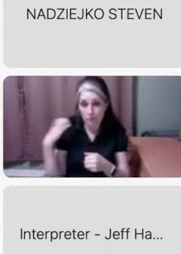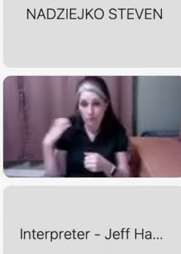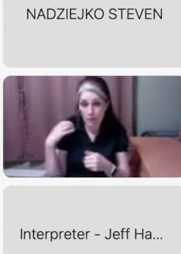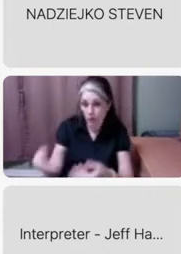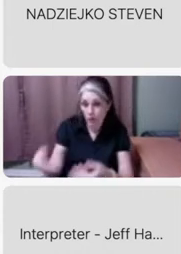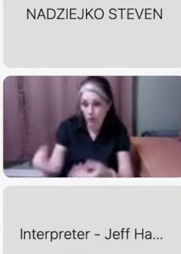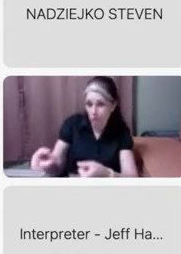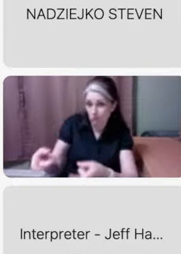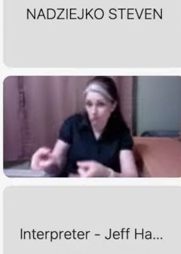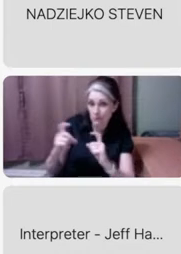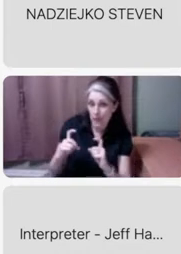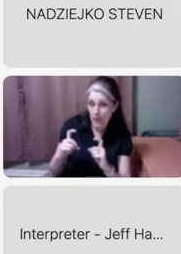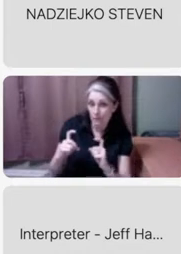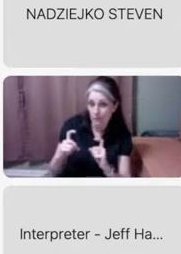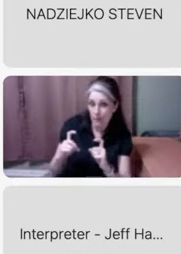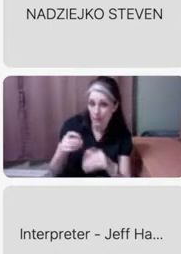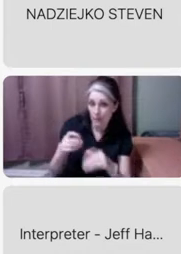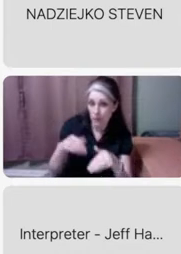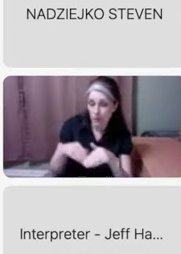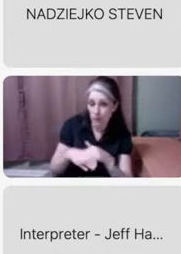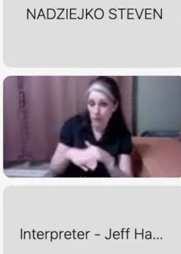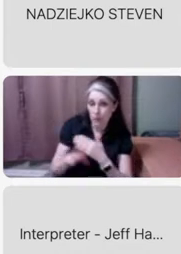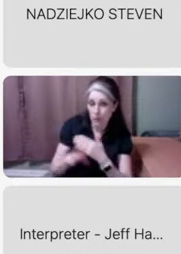end to the school site